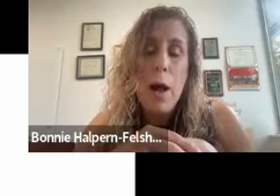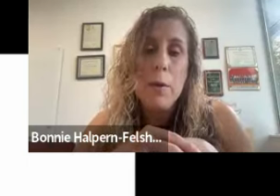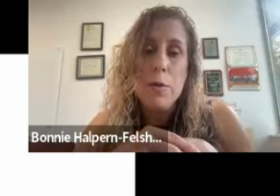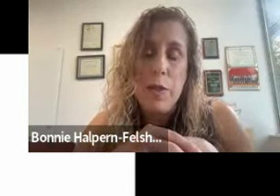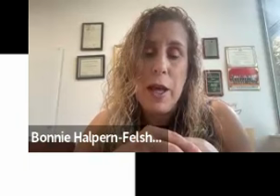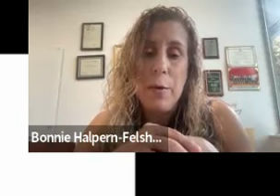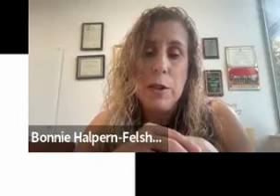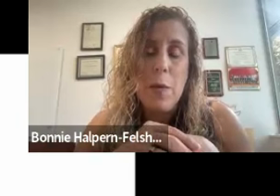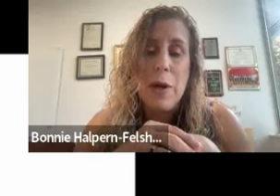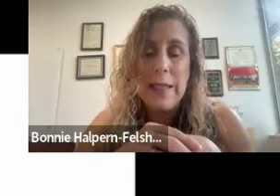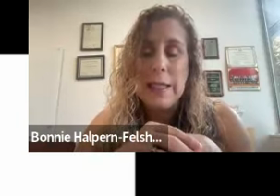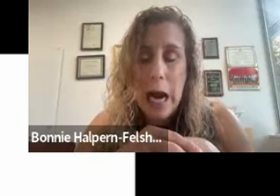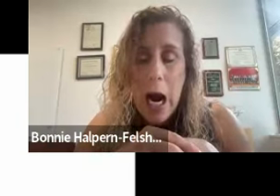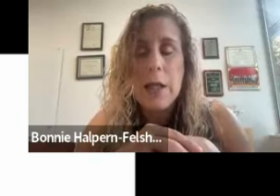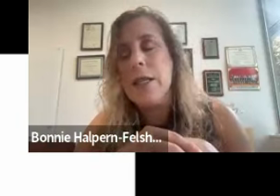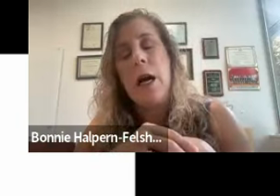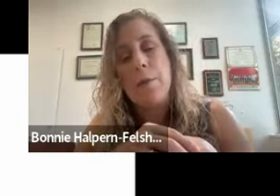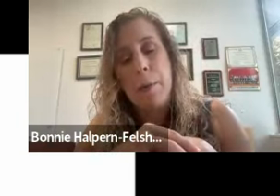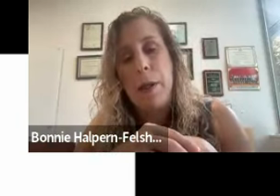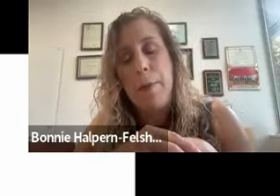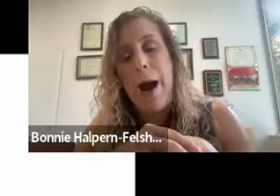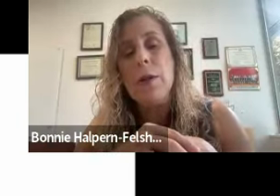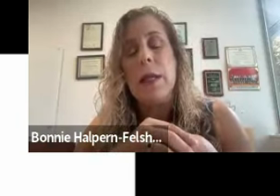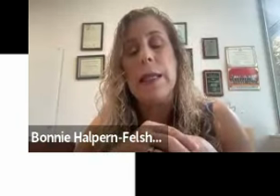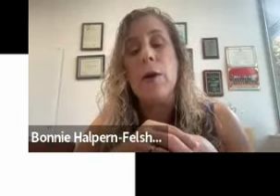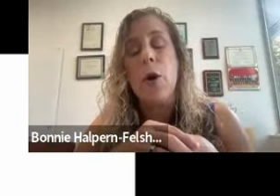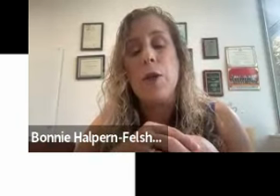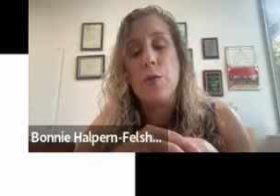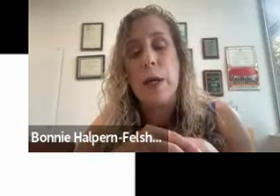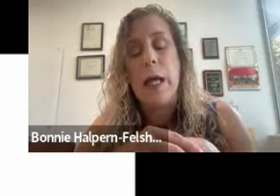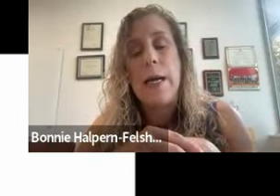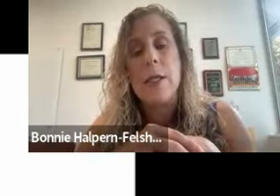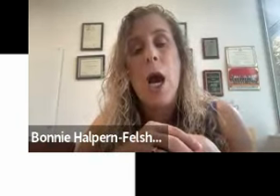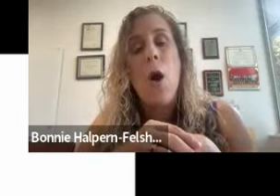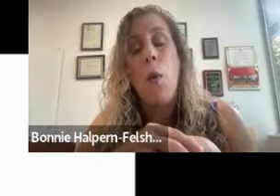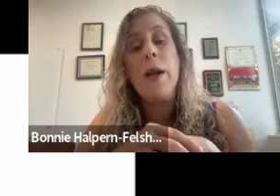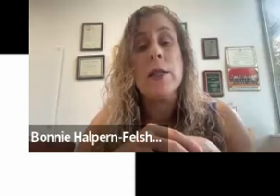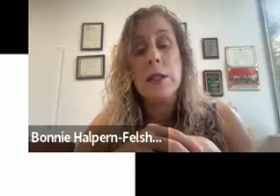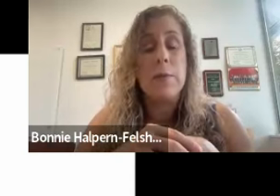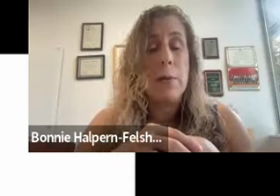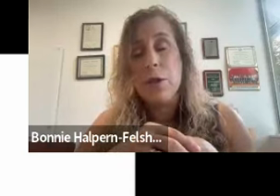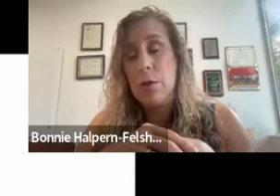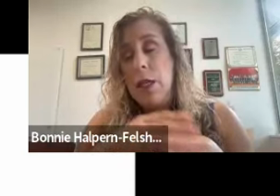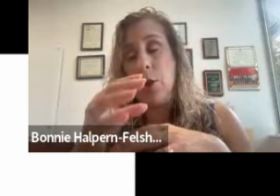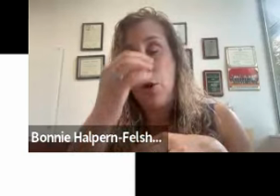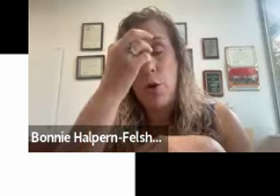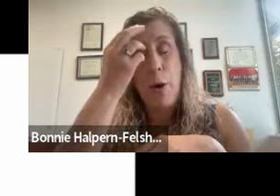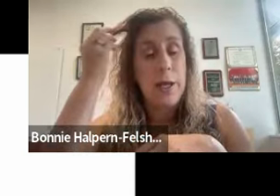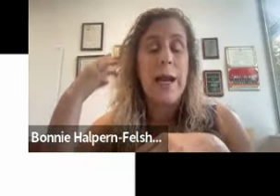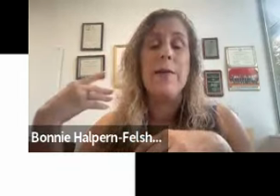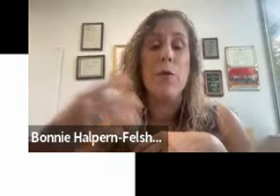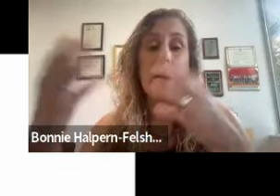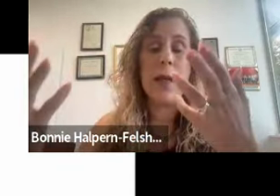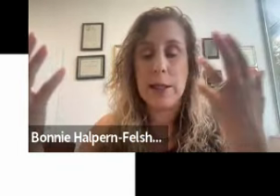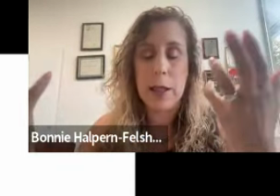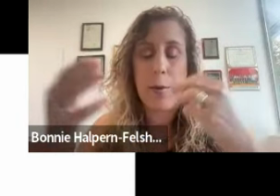couple of problems with edibles that we need to talk to young people about that they don't always realize. One is sometimes teens will go to a party